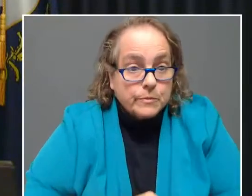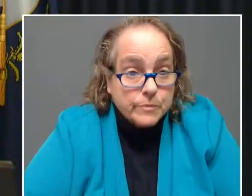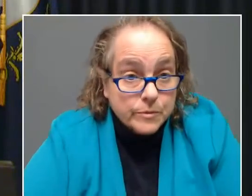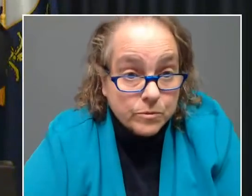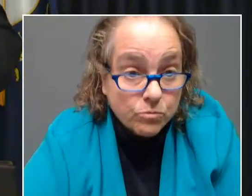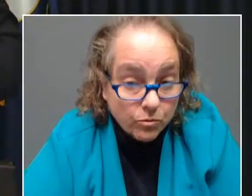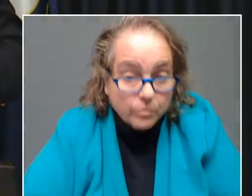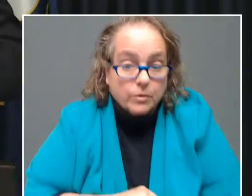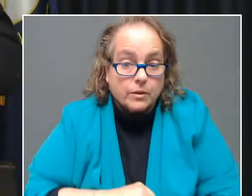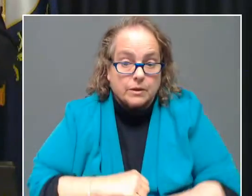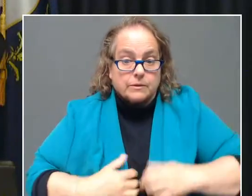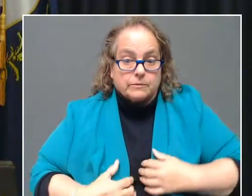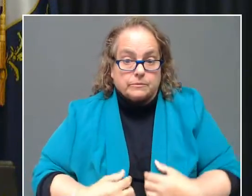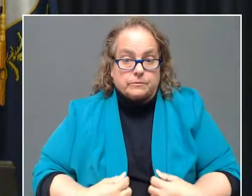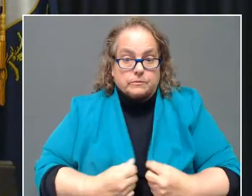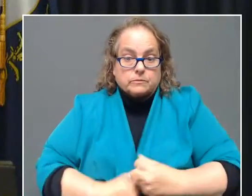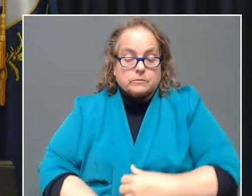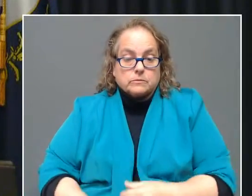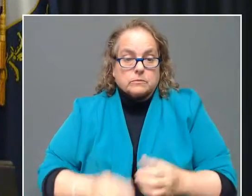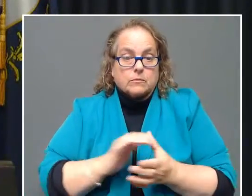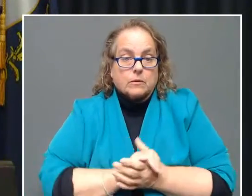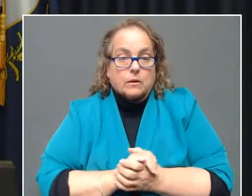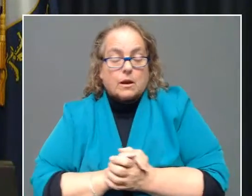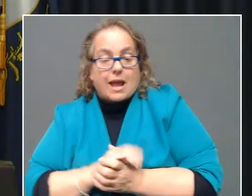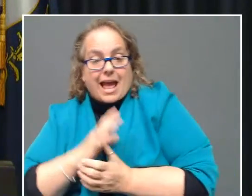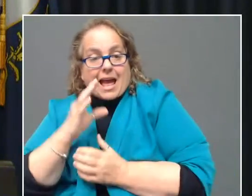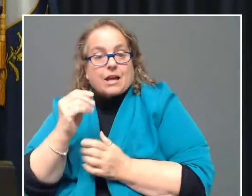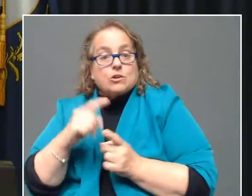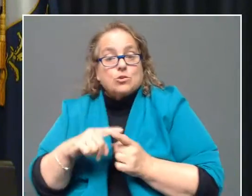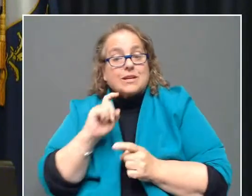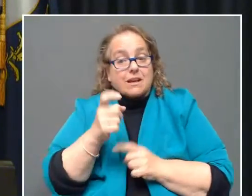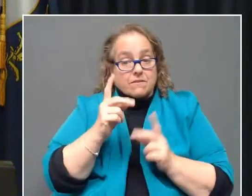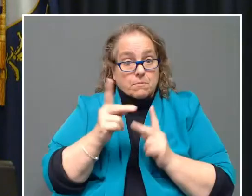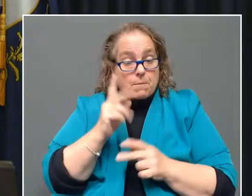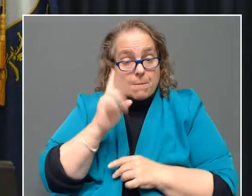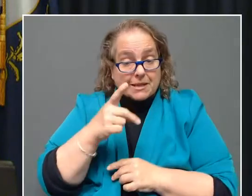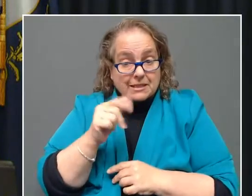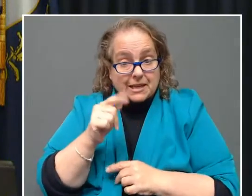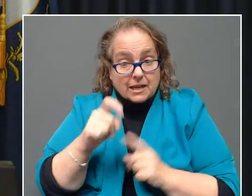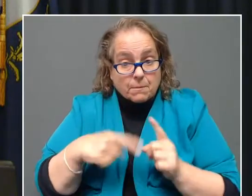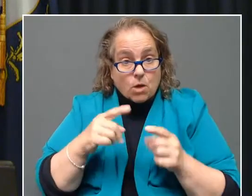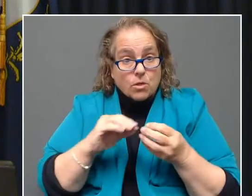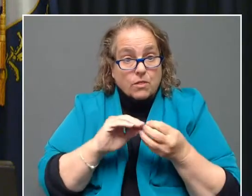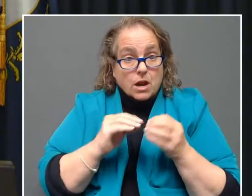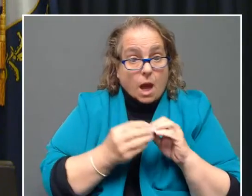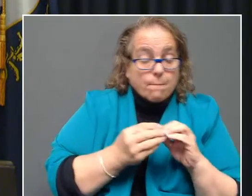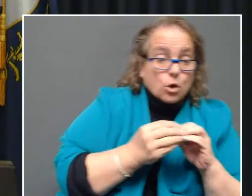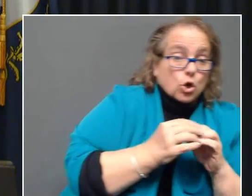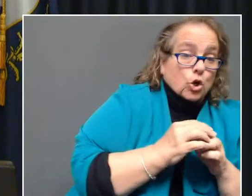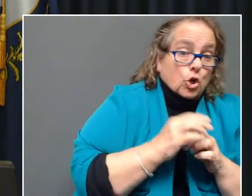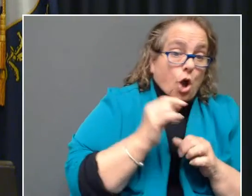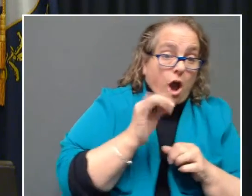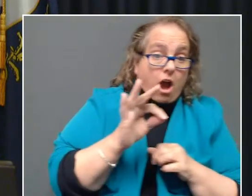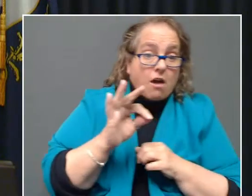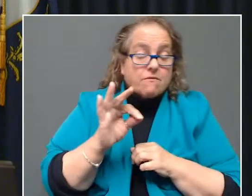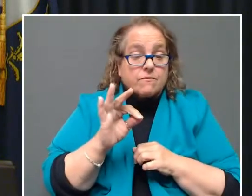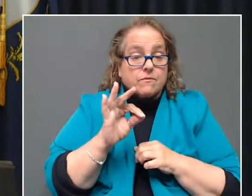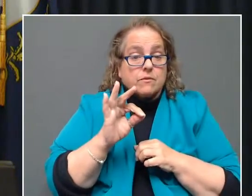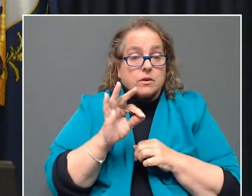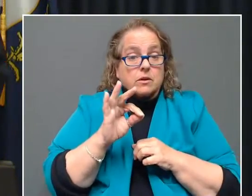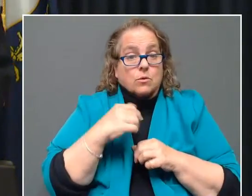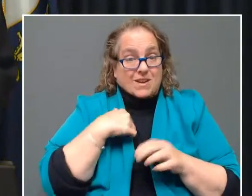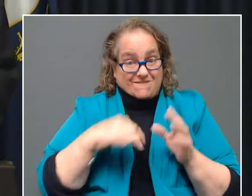All right. And to give people an update about the number of these that we have